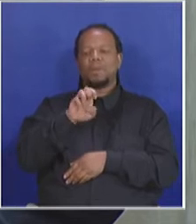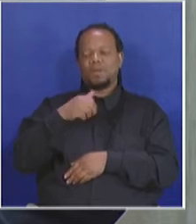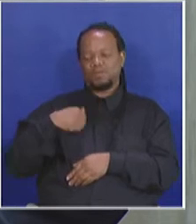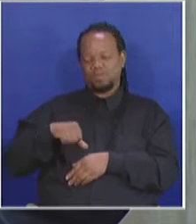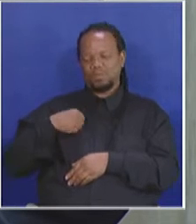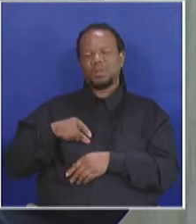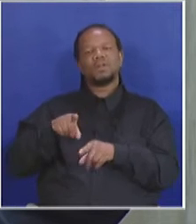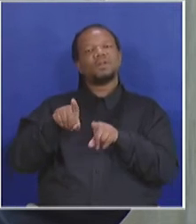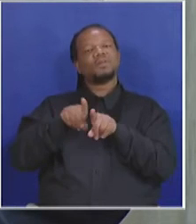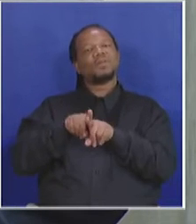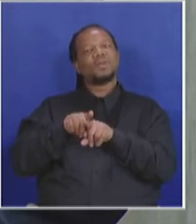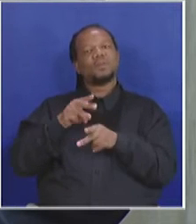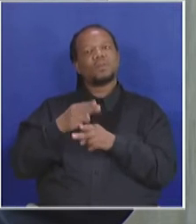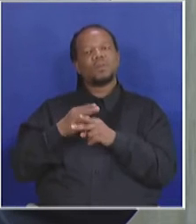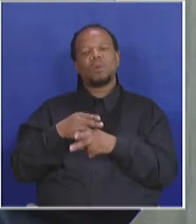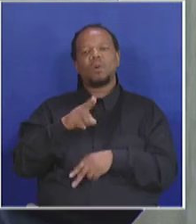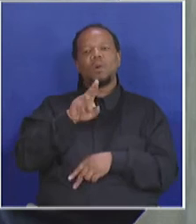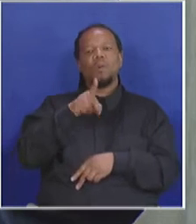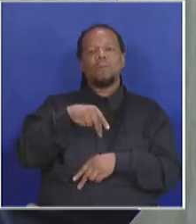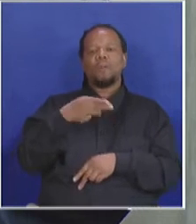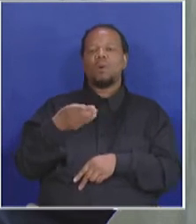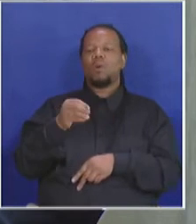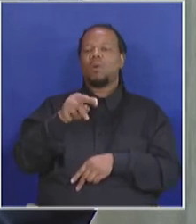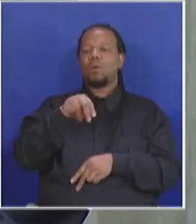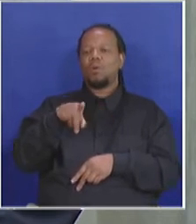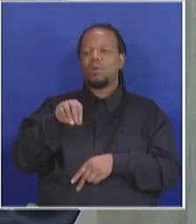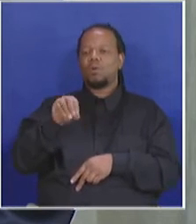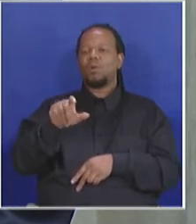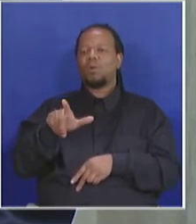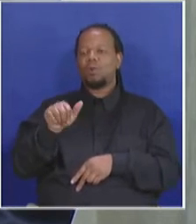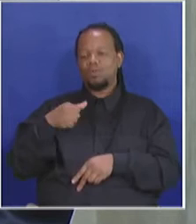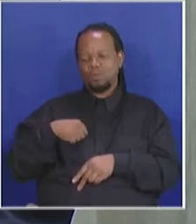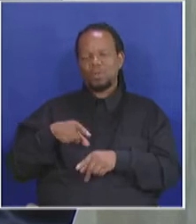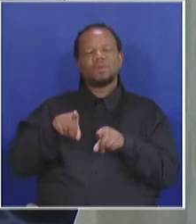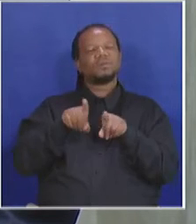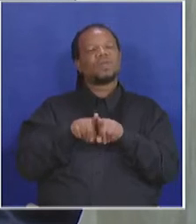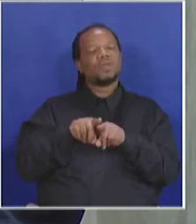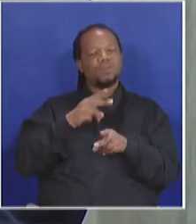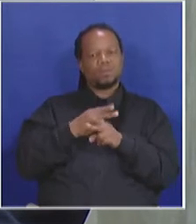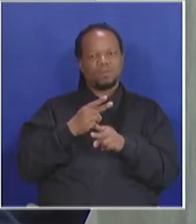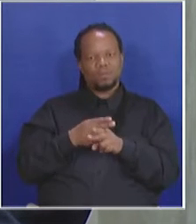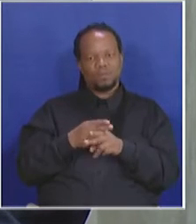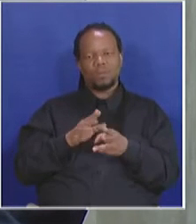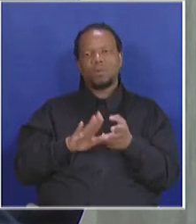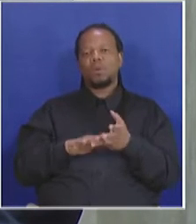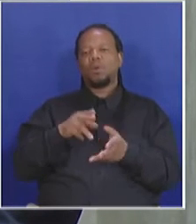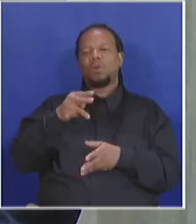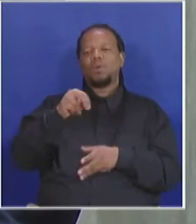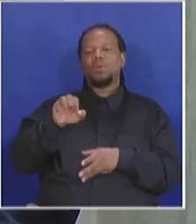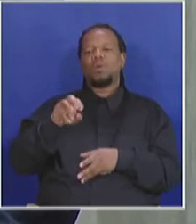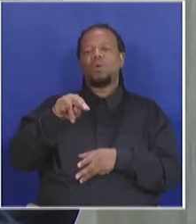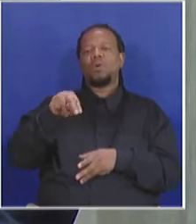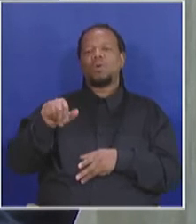sanitation. The municipality of Upongolo also raised the similar concerns pertaining to sanitation. The municipality of Nongoma also raised the